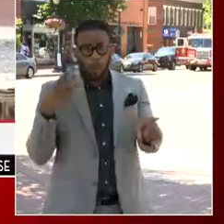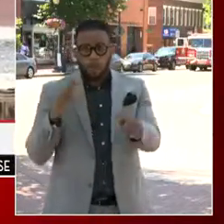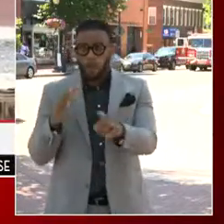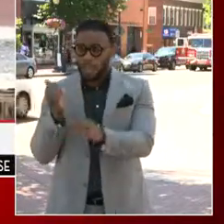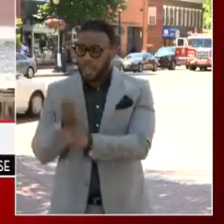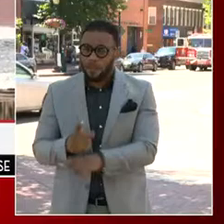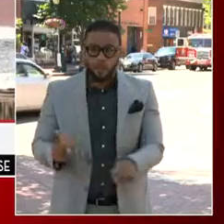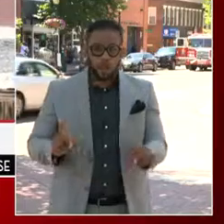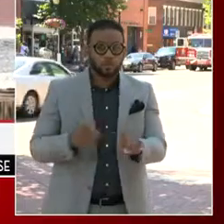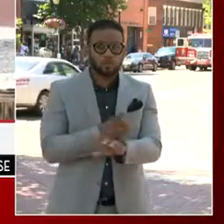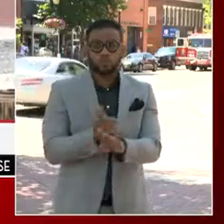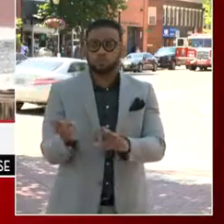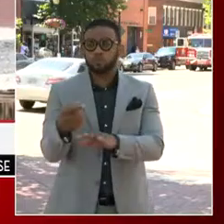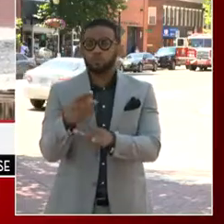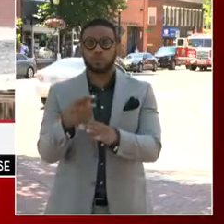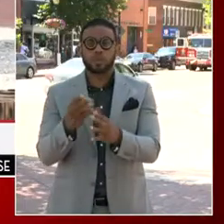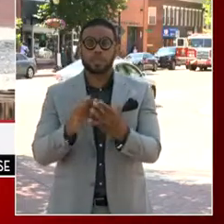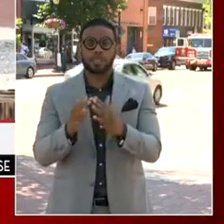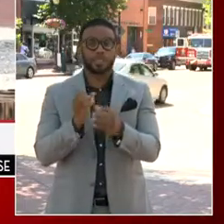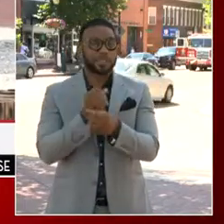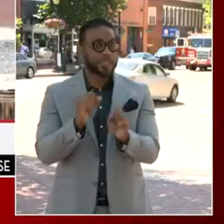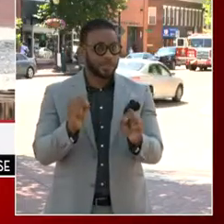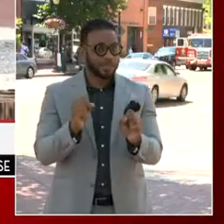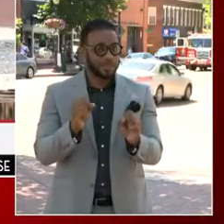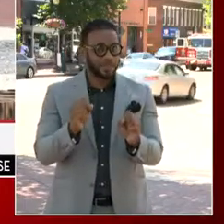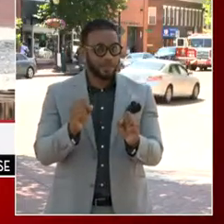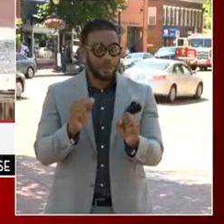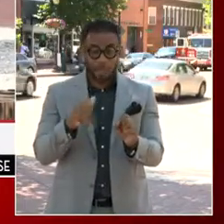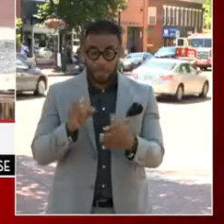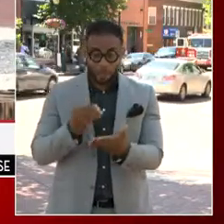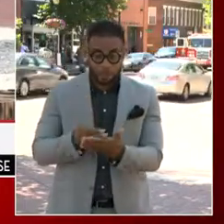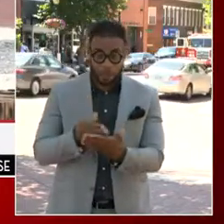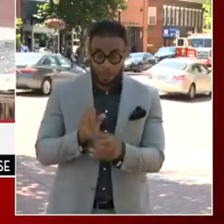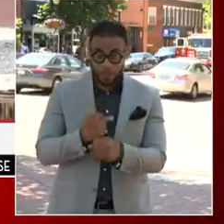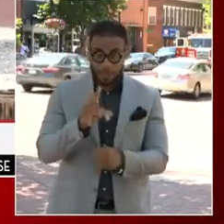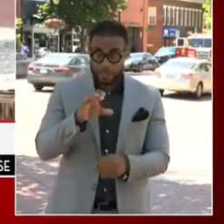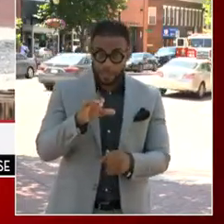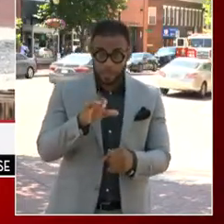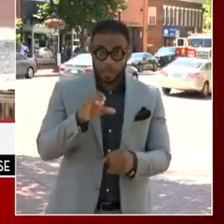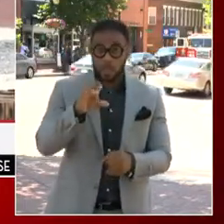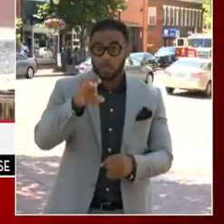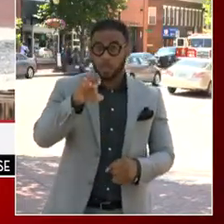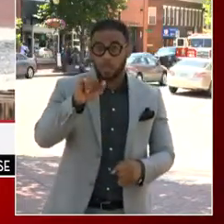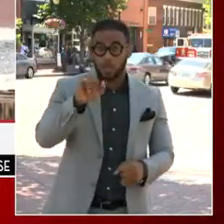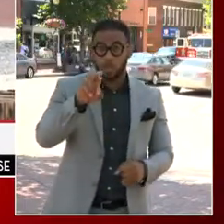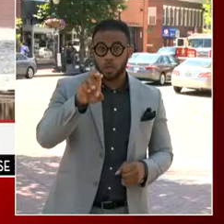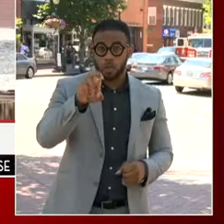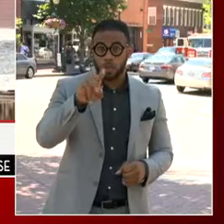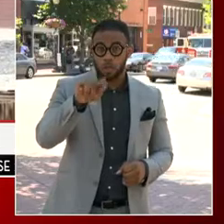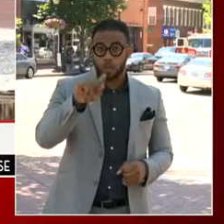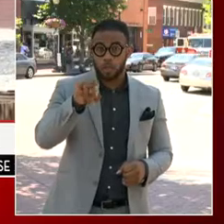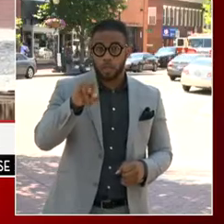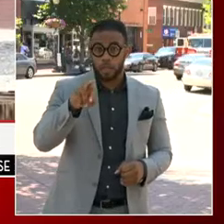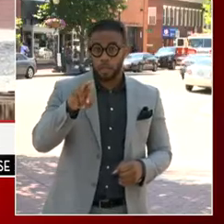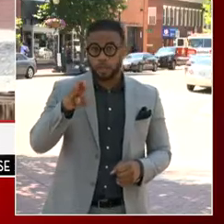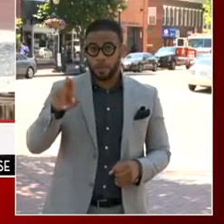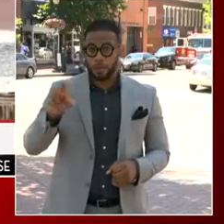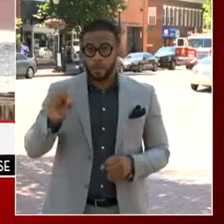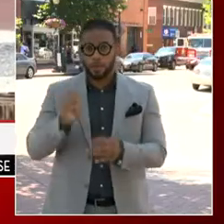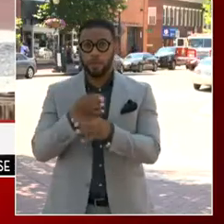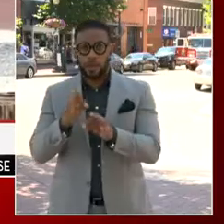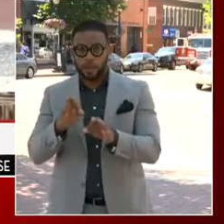everywhere throughout the city safely. With this investment, we'll make the DC circulator free, continue our work to make